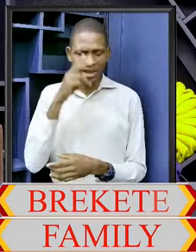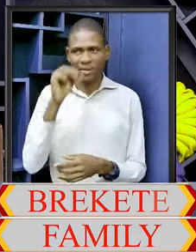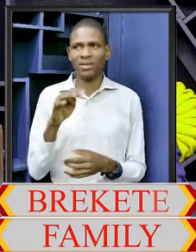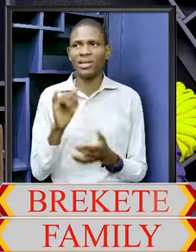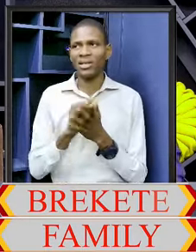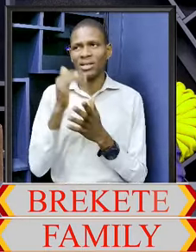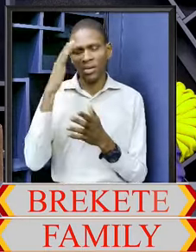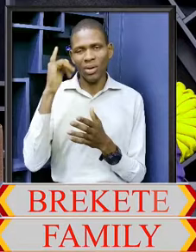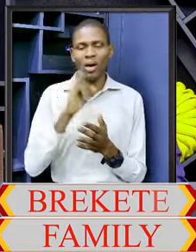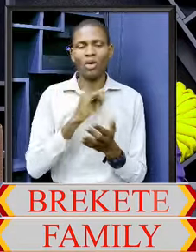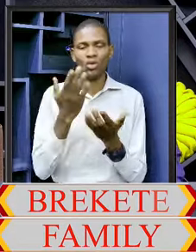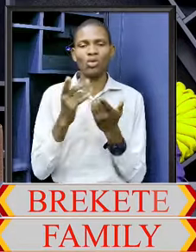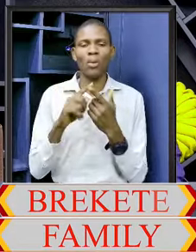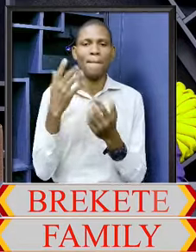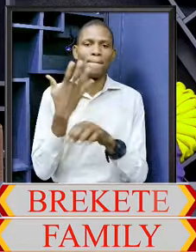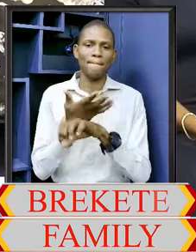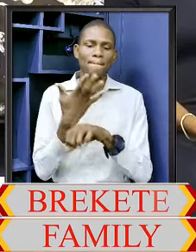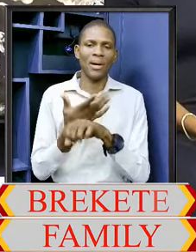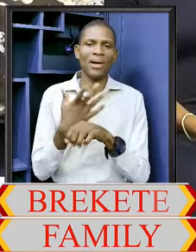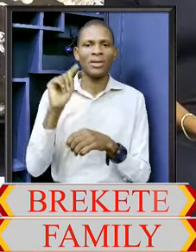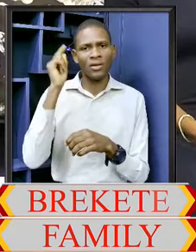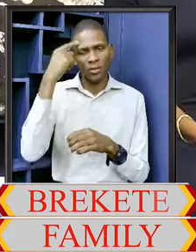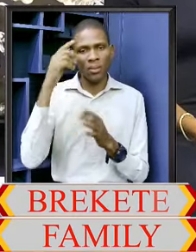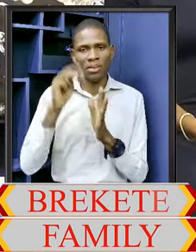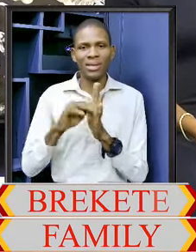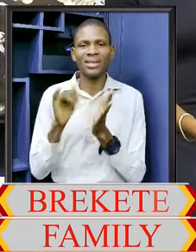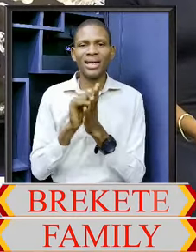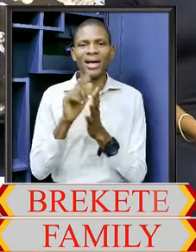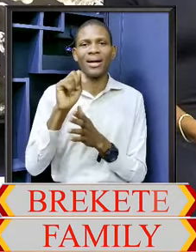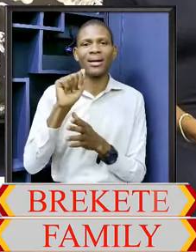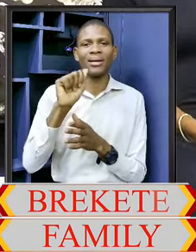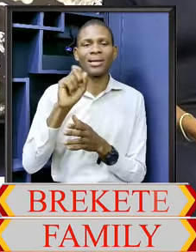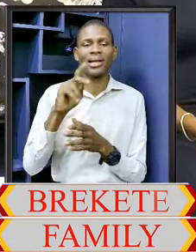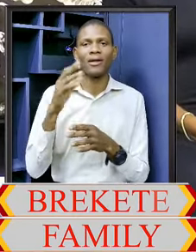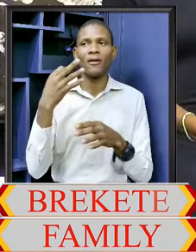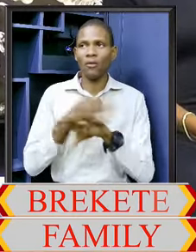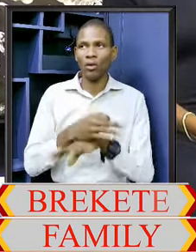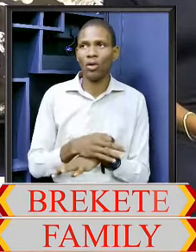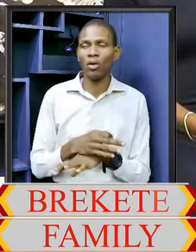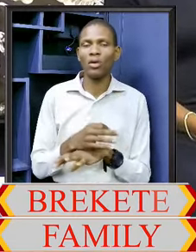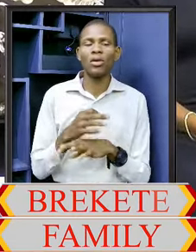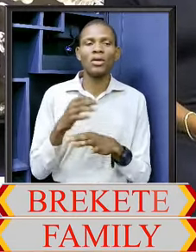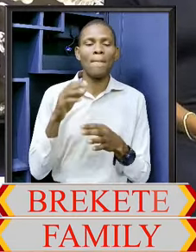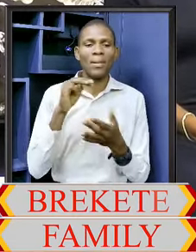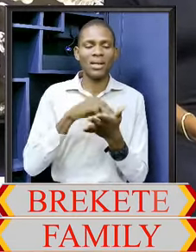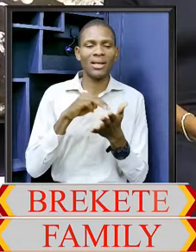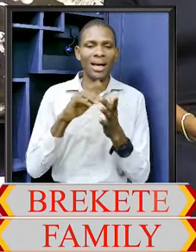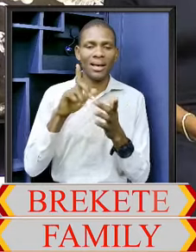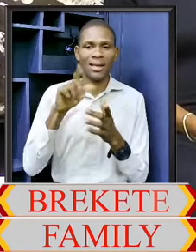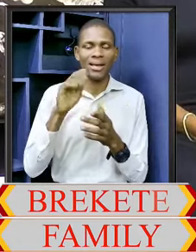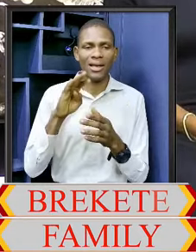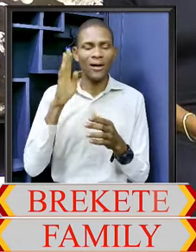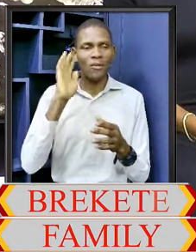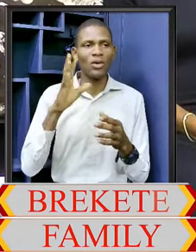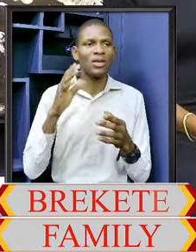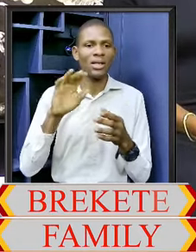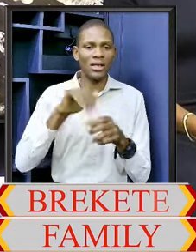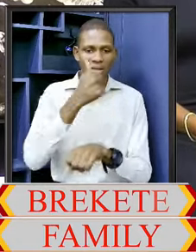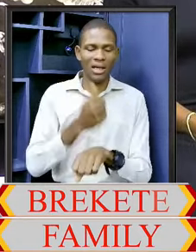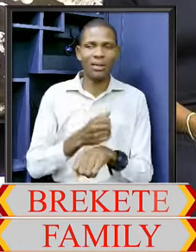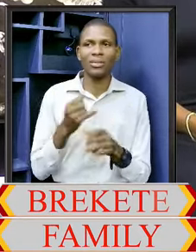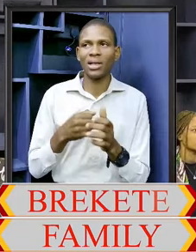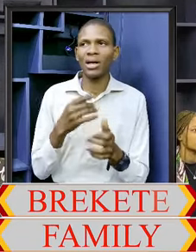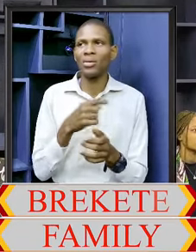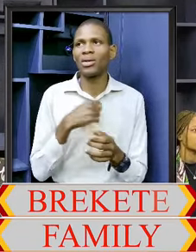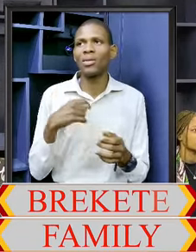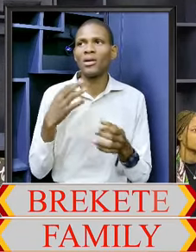Now, I make a one big government. That task force, Medical Lab Science Council of Nigeria, go set them. Ona go force